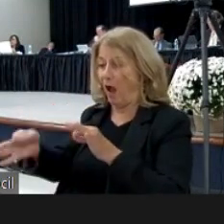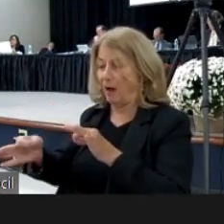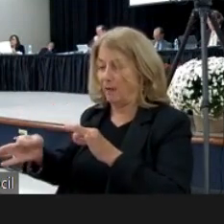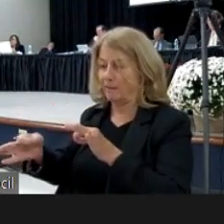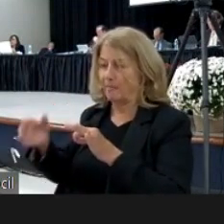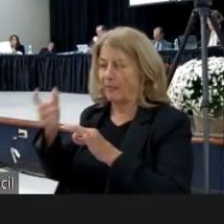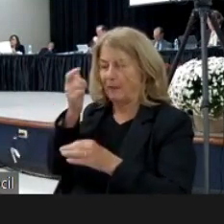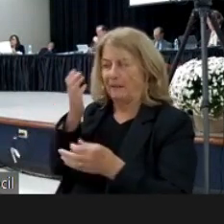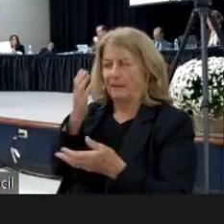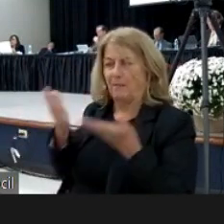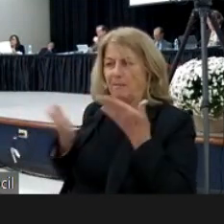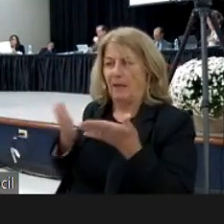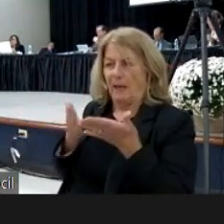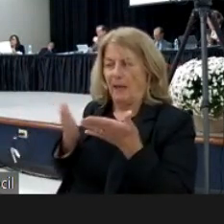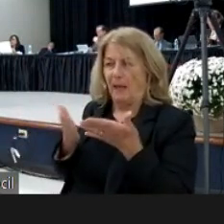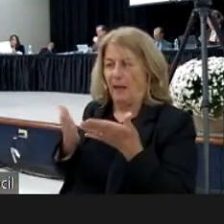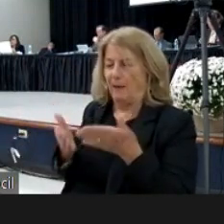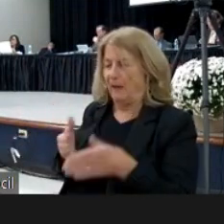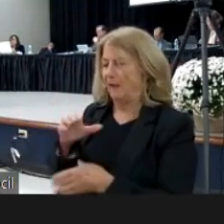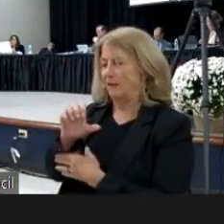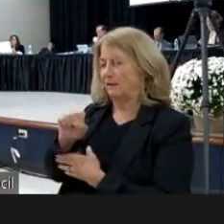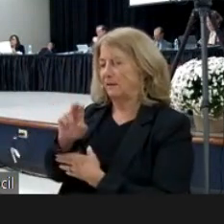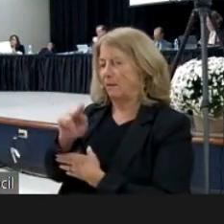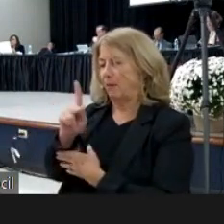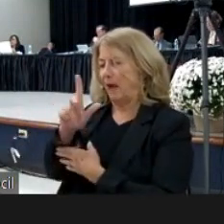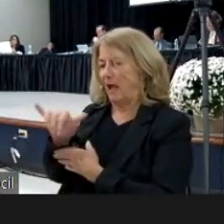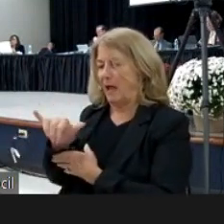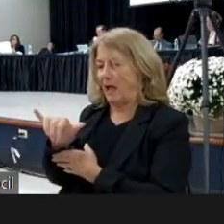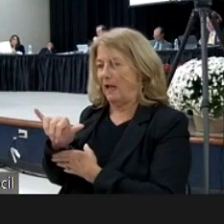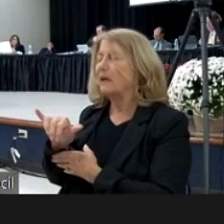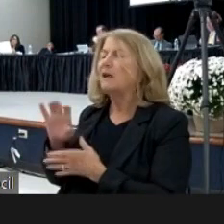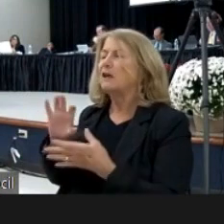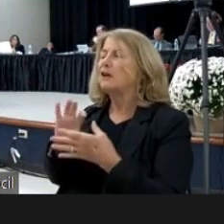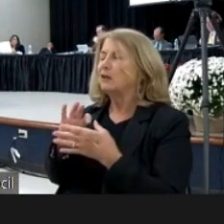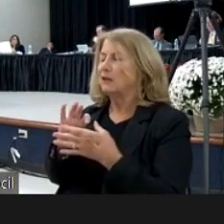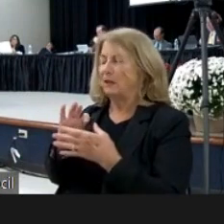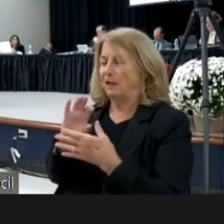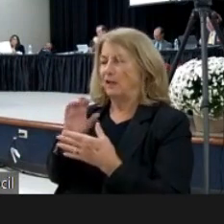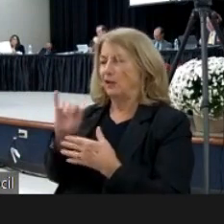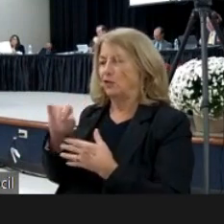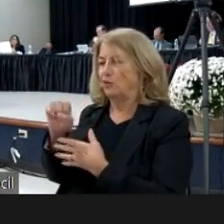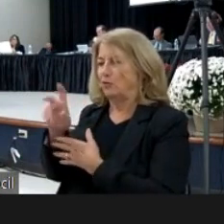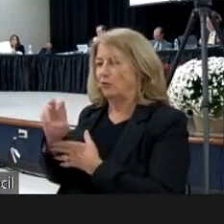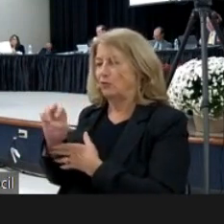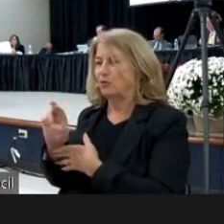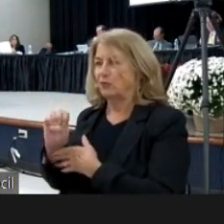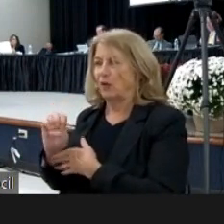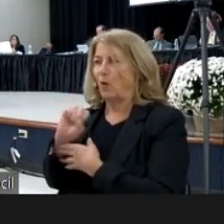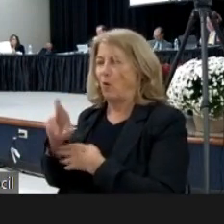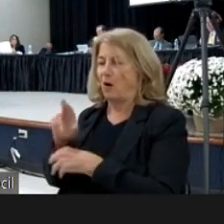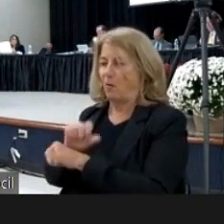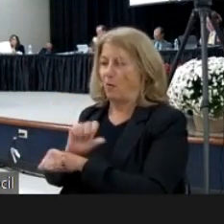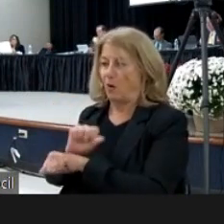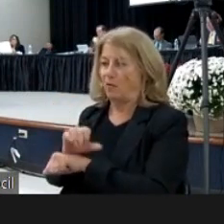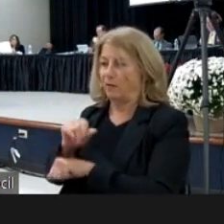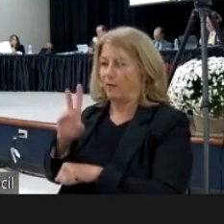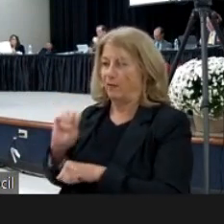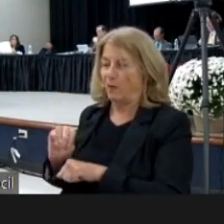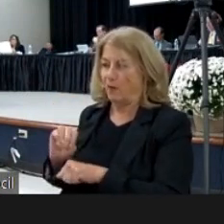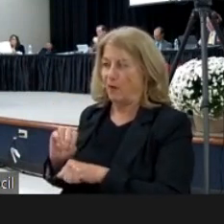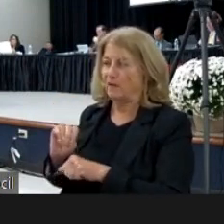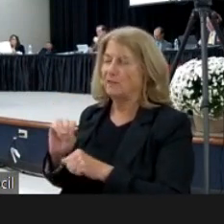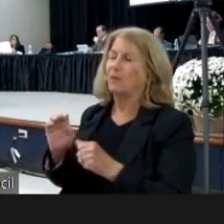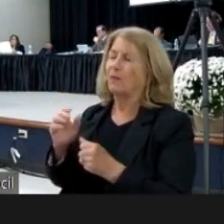chain issues, workforce availability, any of the problems that we know we've already encountered on a lot of projects, if those come